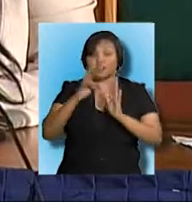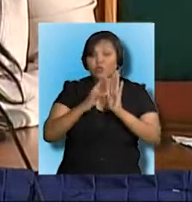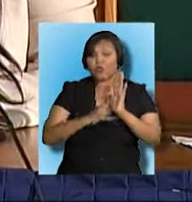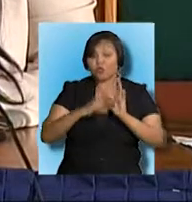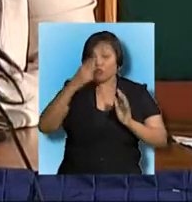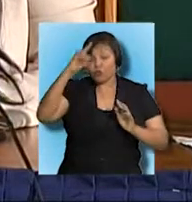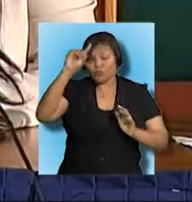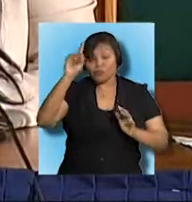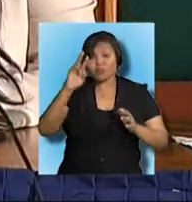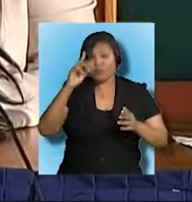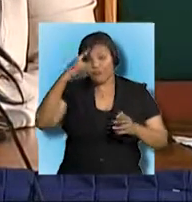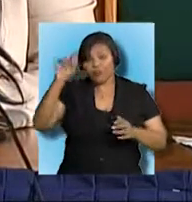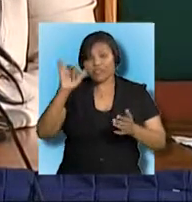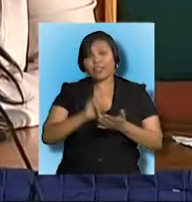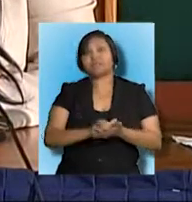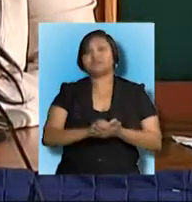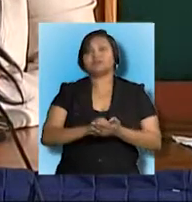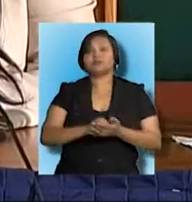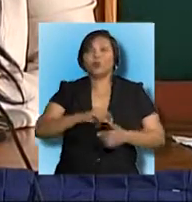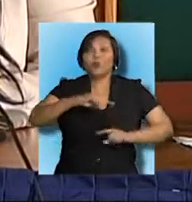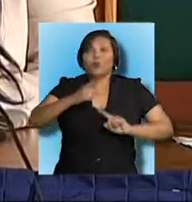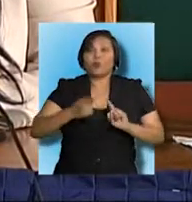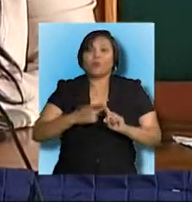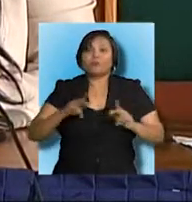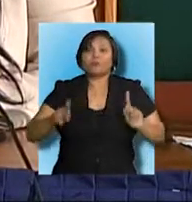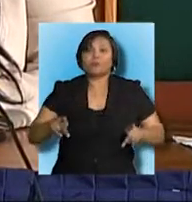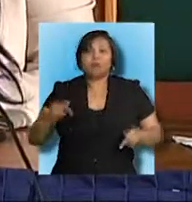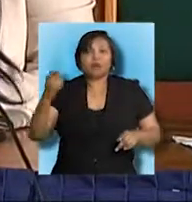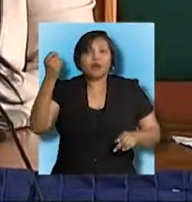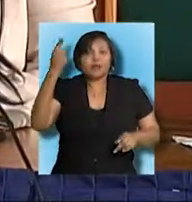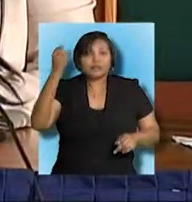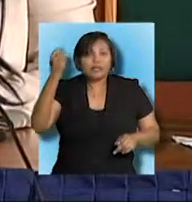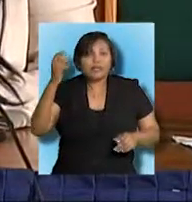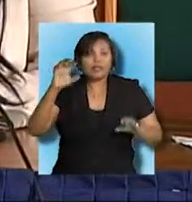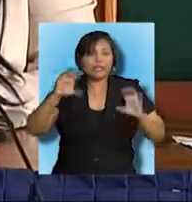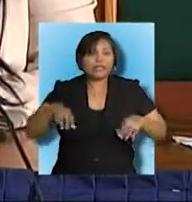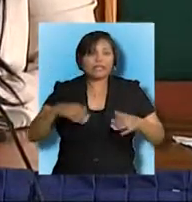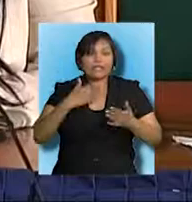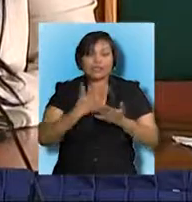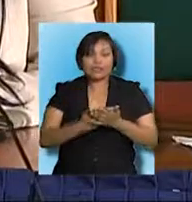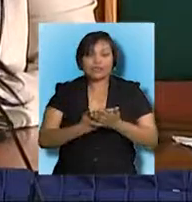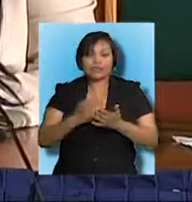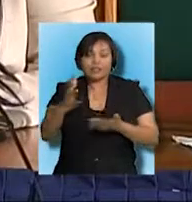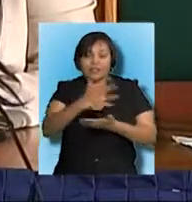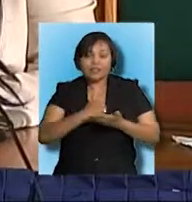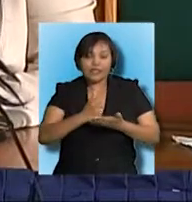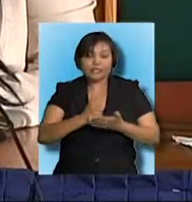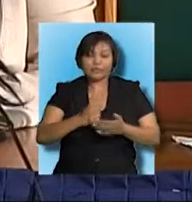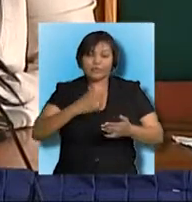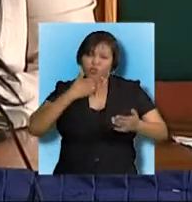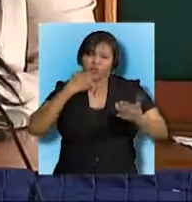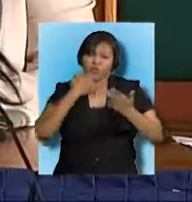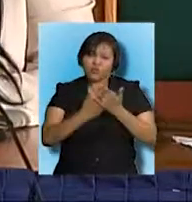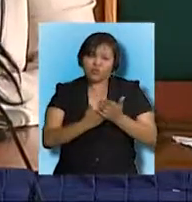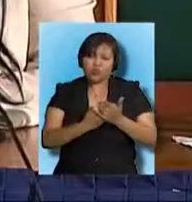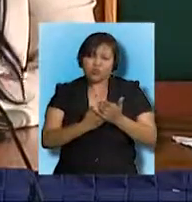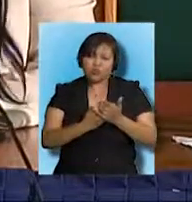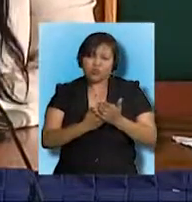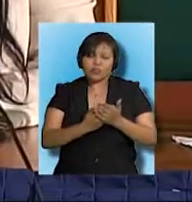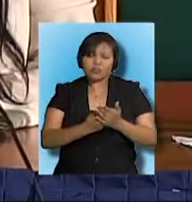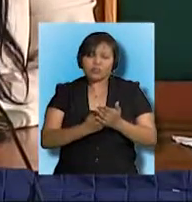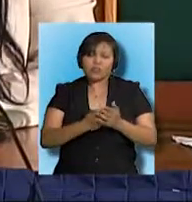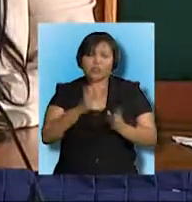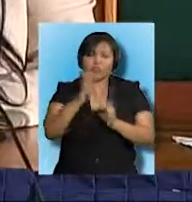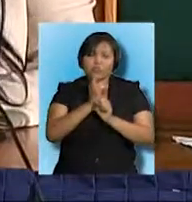when people realize that is how they can get possibly more accurate information, that is how they can be